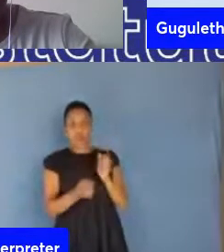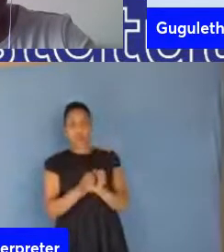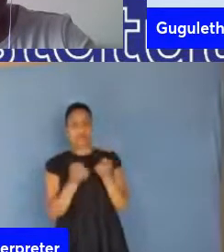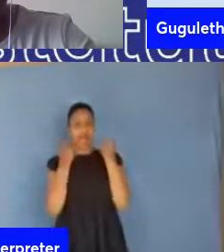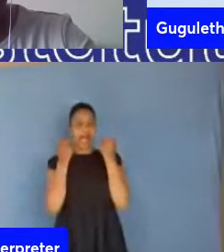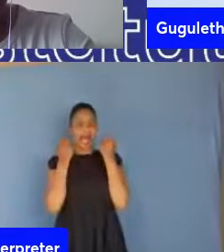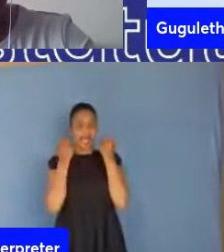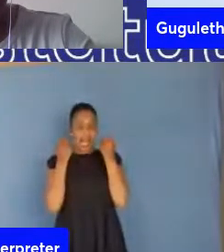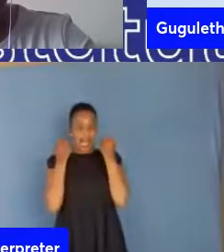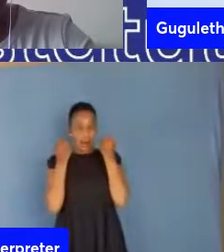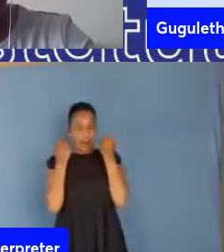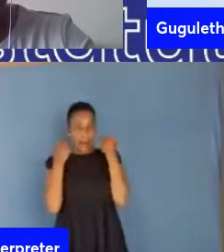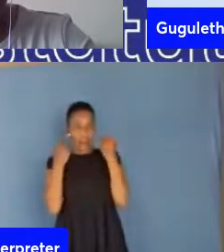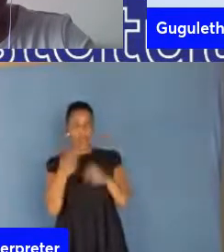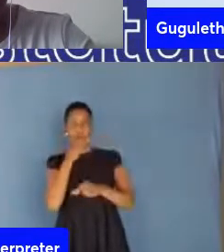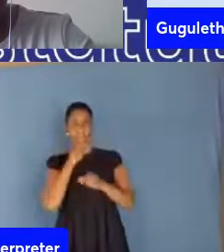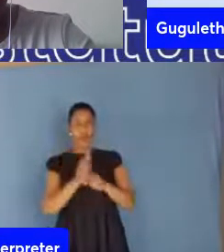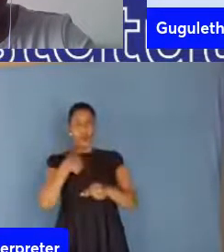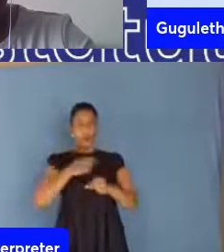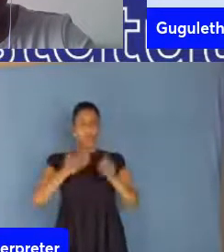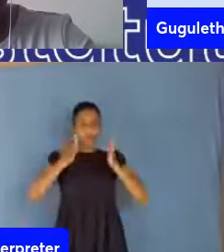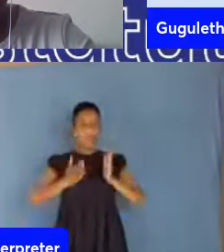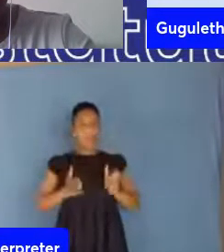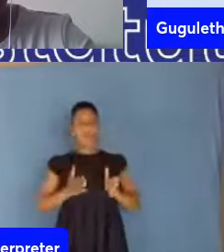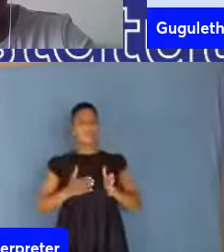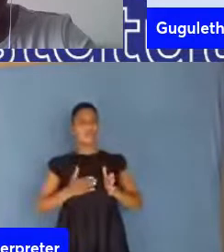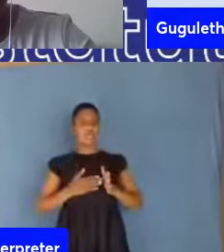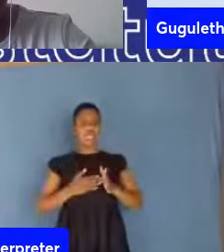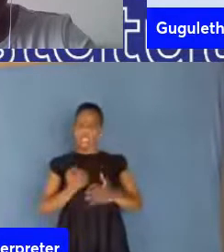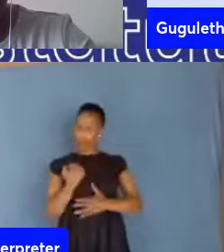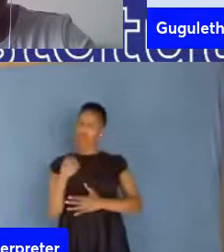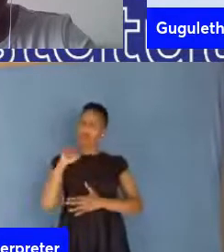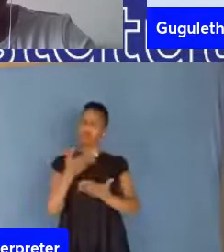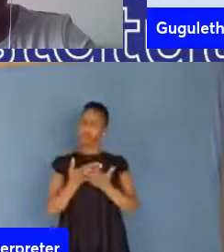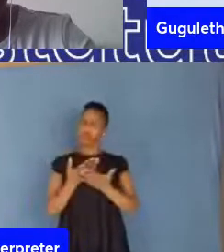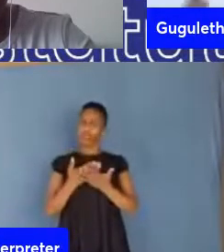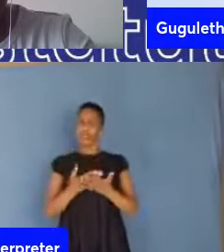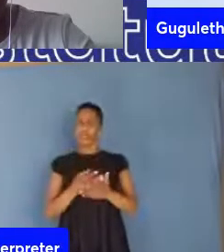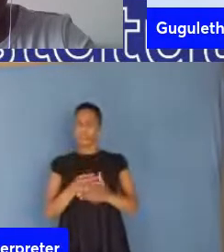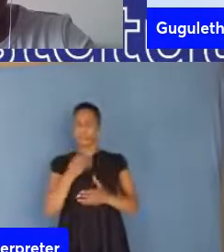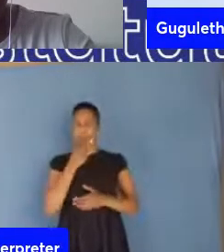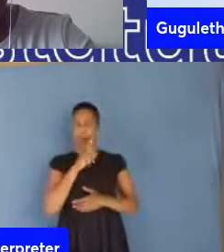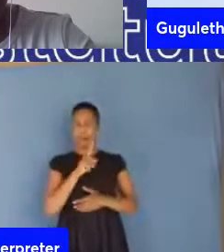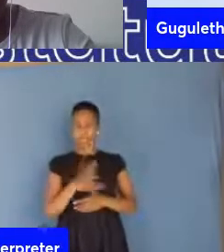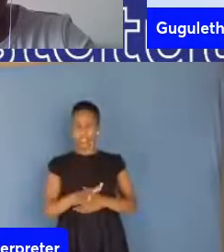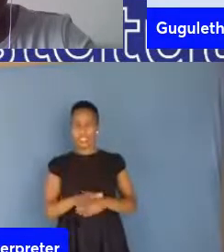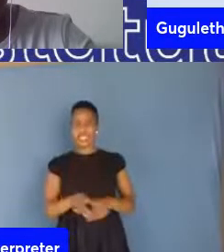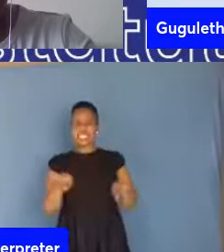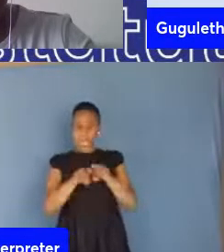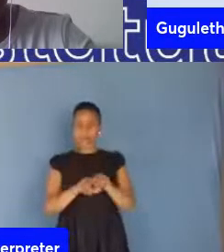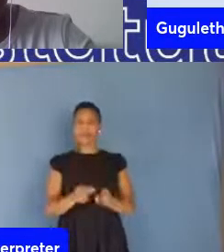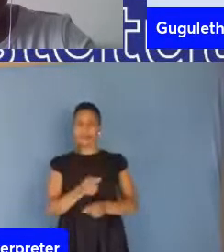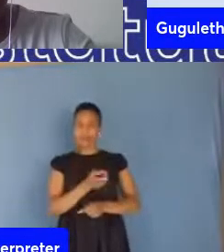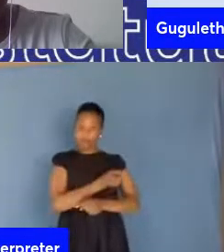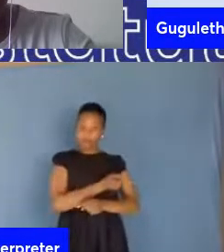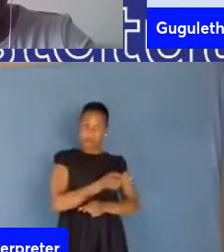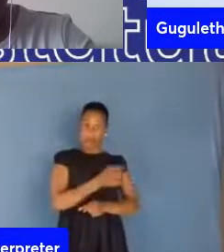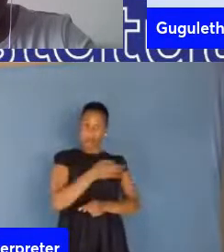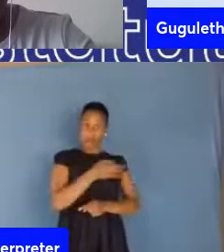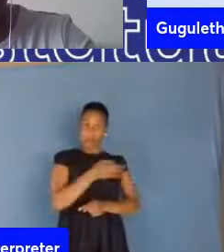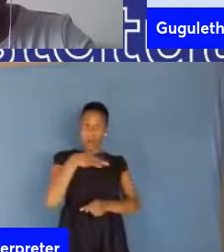are human beings who are worthy of saying yes. And this applies to both men and women, particularly in context to a Black